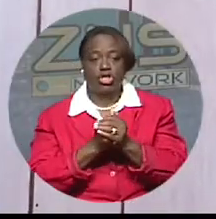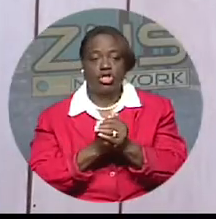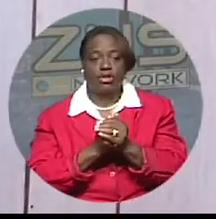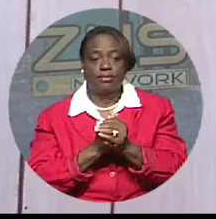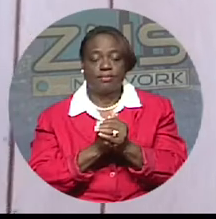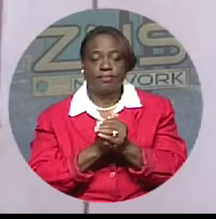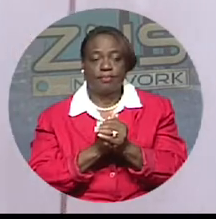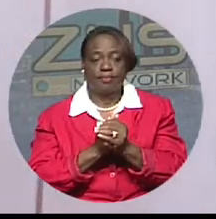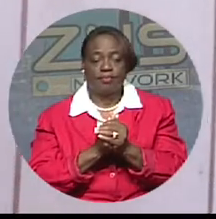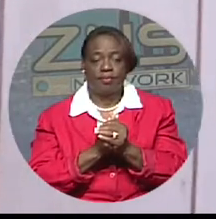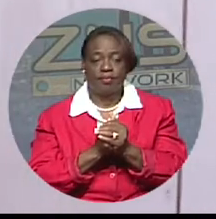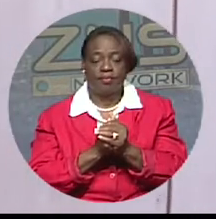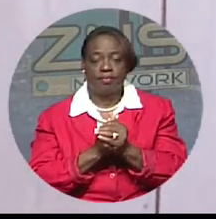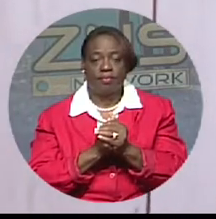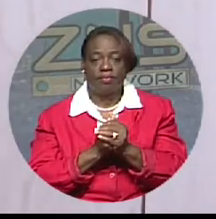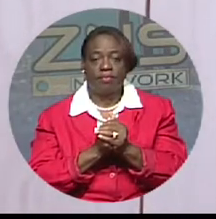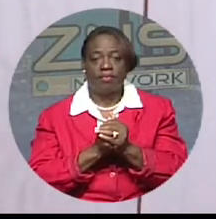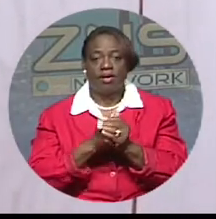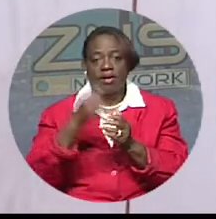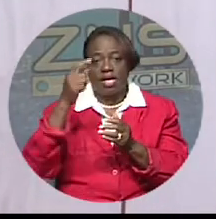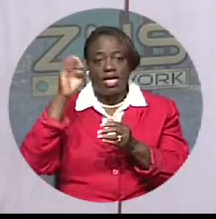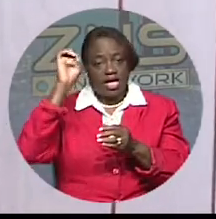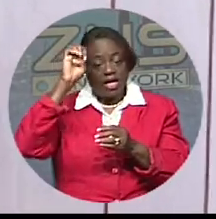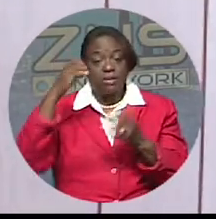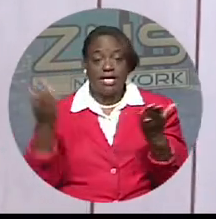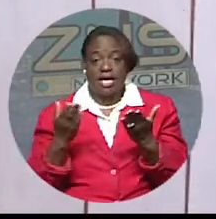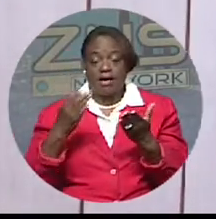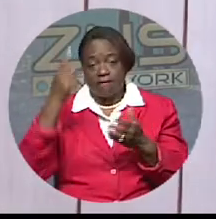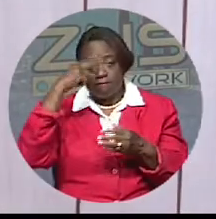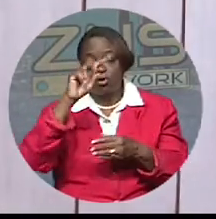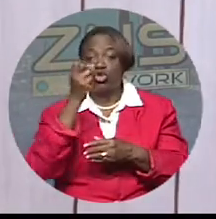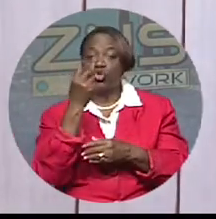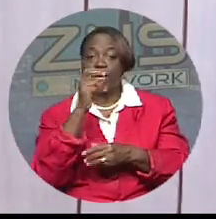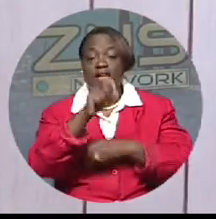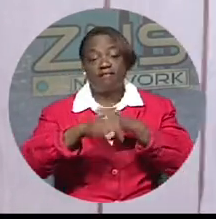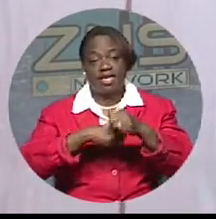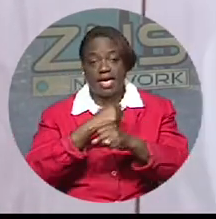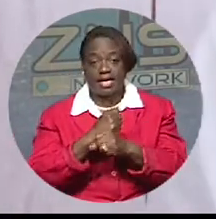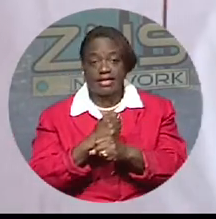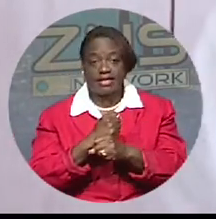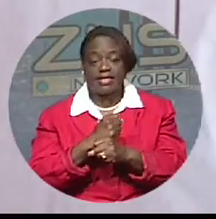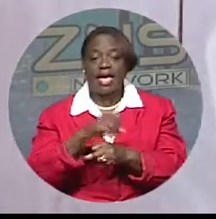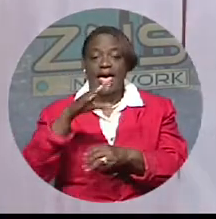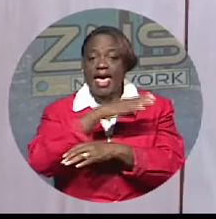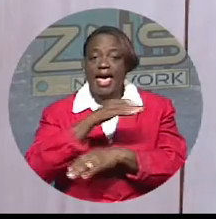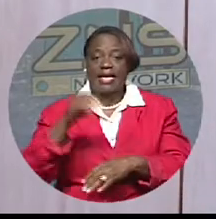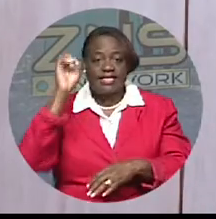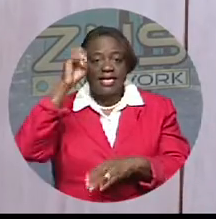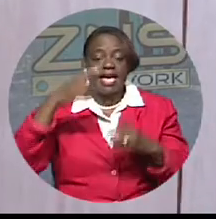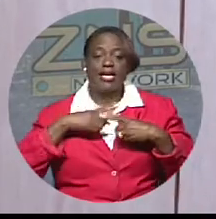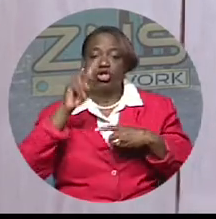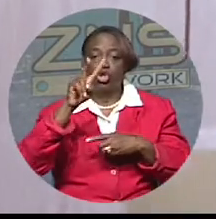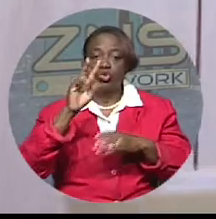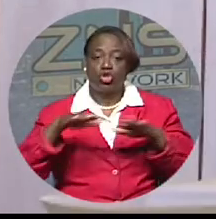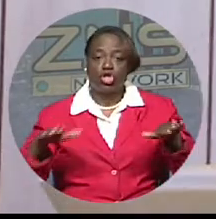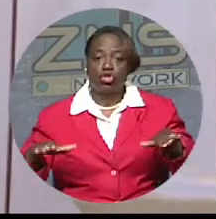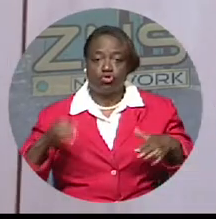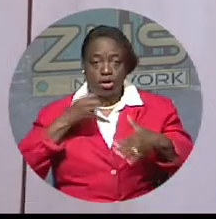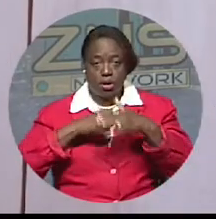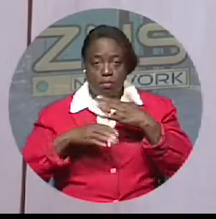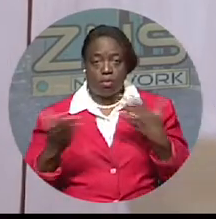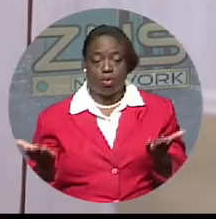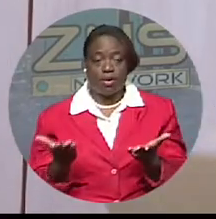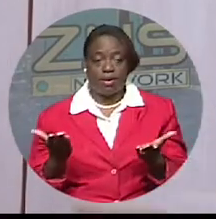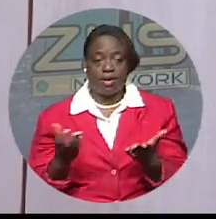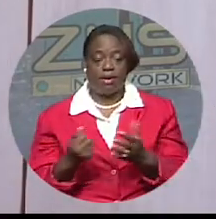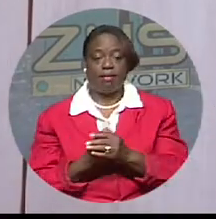taught in the Bahamas for 12 years and had two children born here, also used the time to get his questions in regarding citizenship. The commission